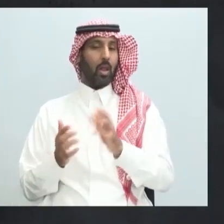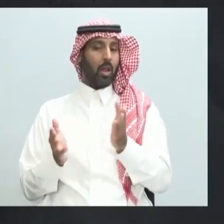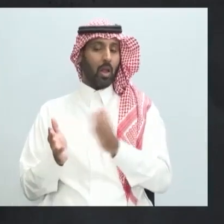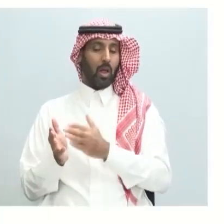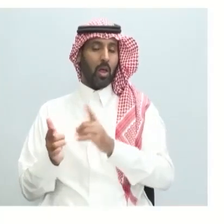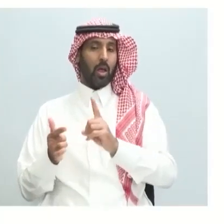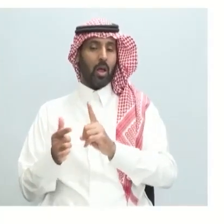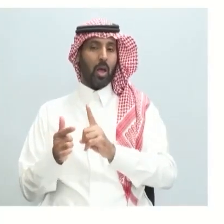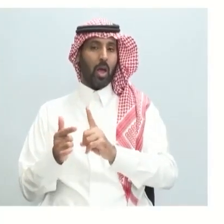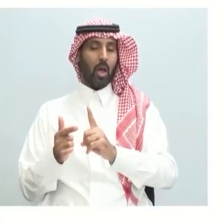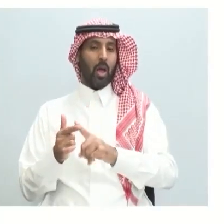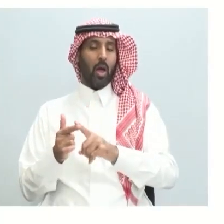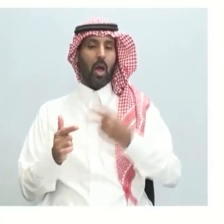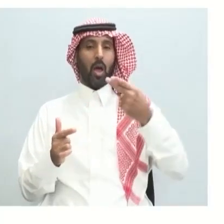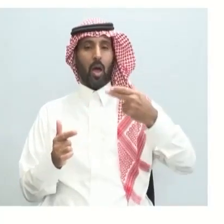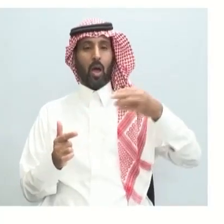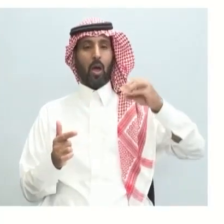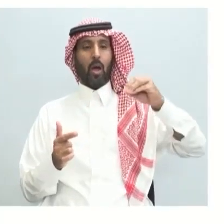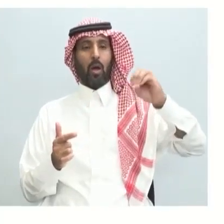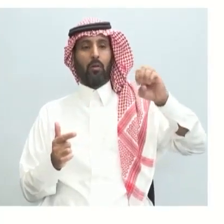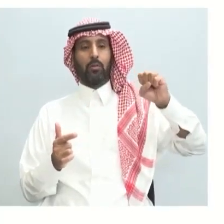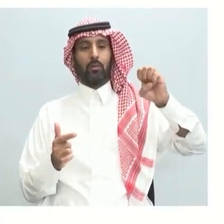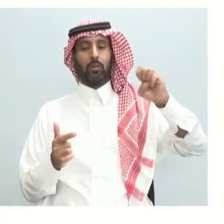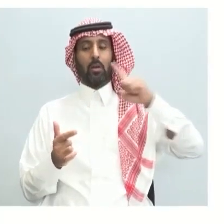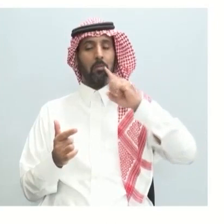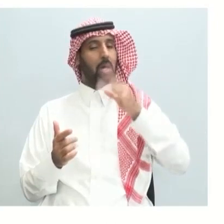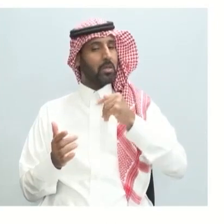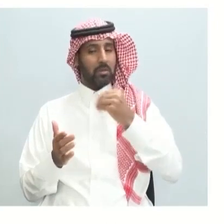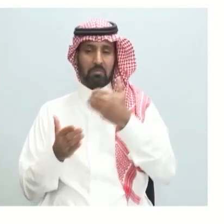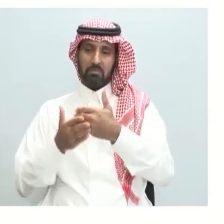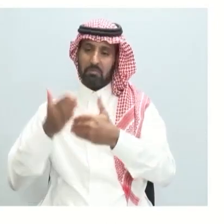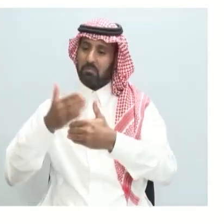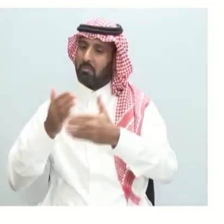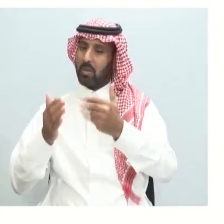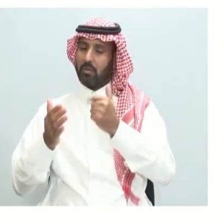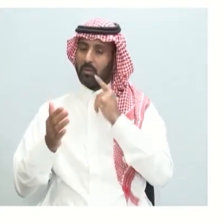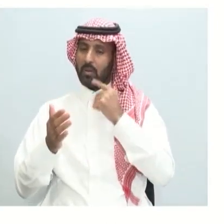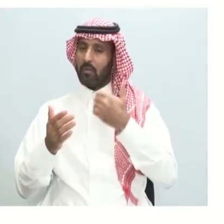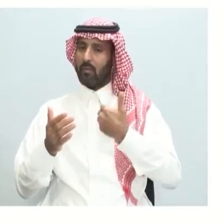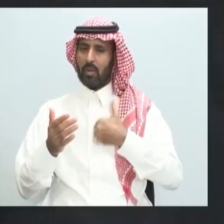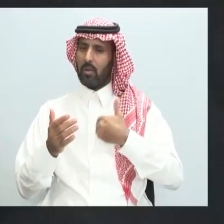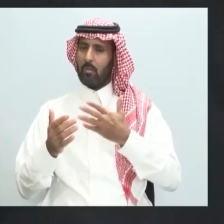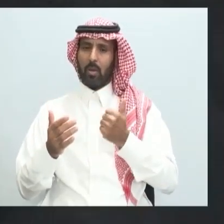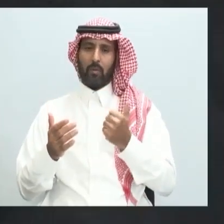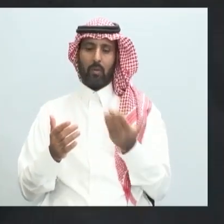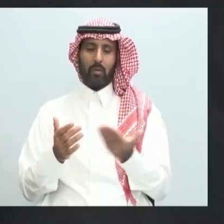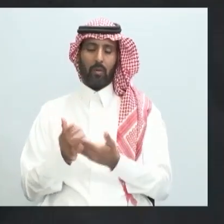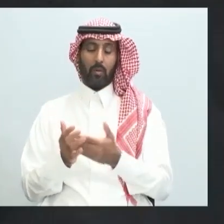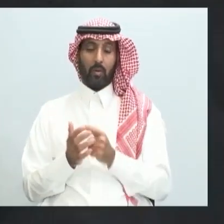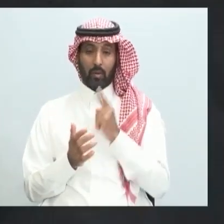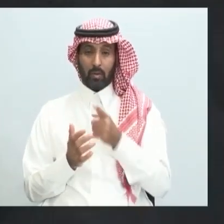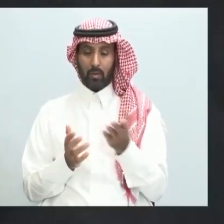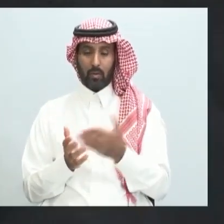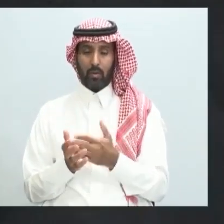an object. Number two, what are the most important things in your home? So this is of course according to